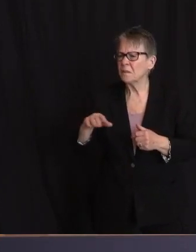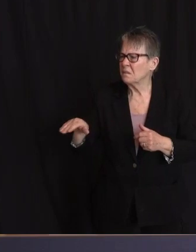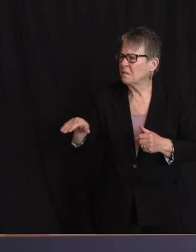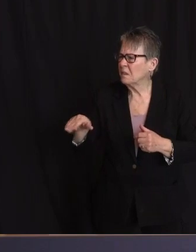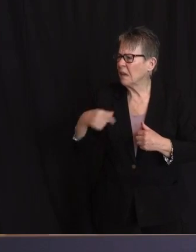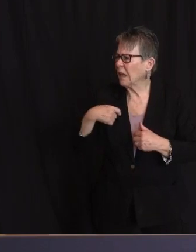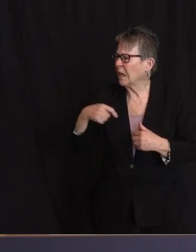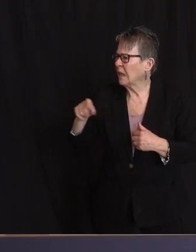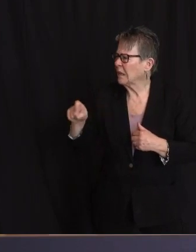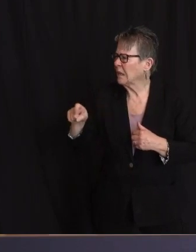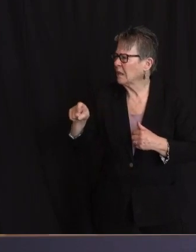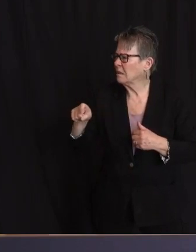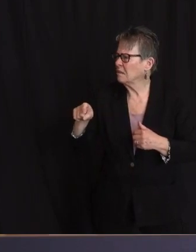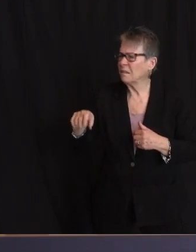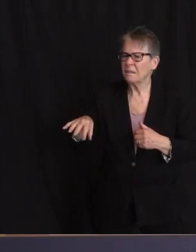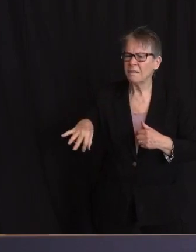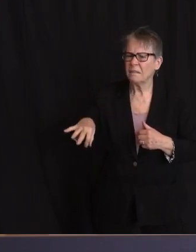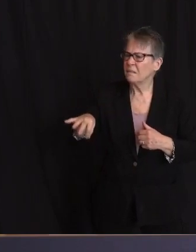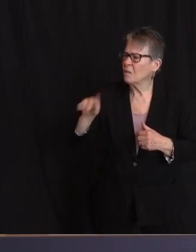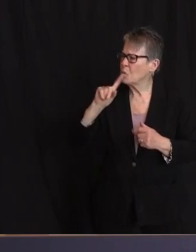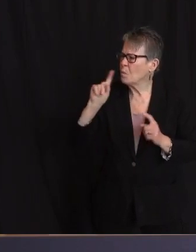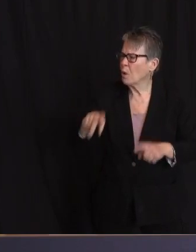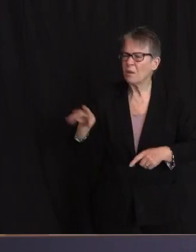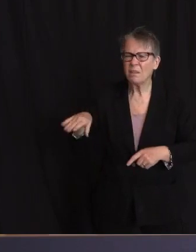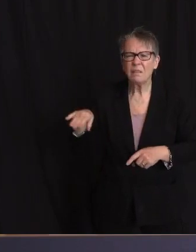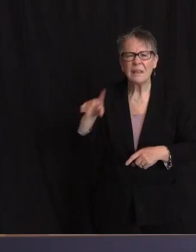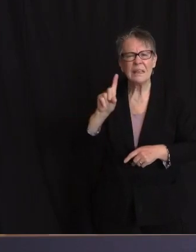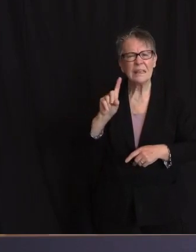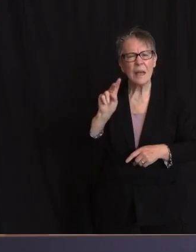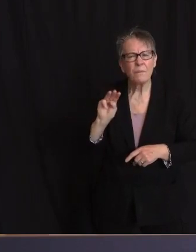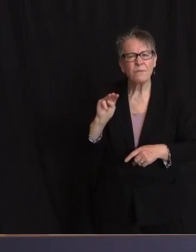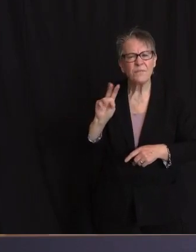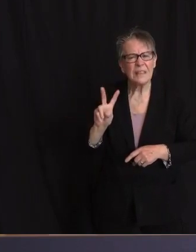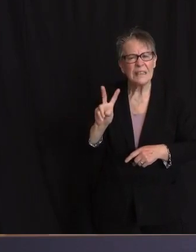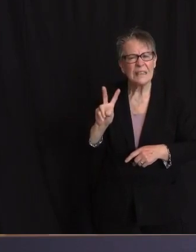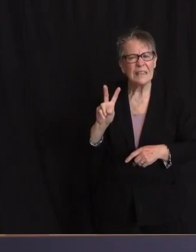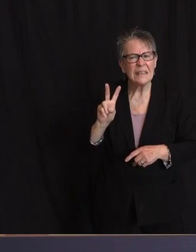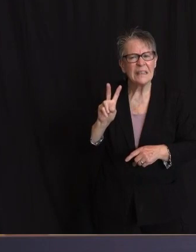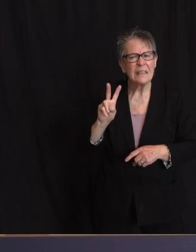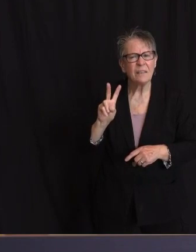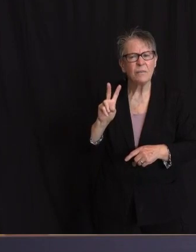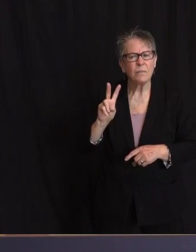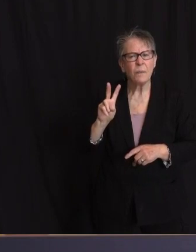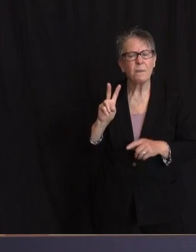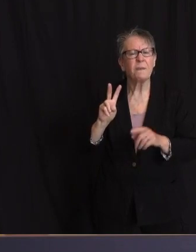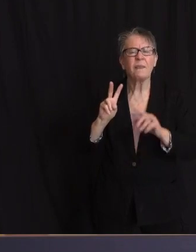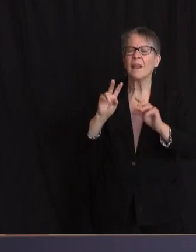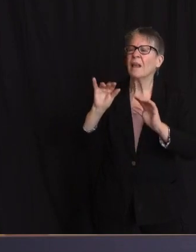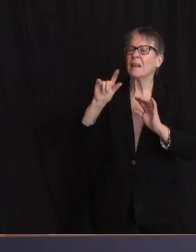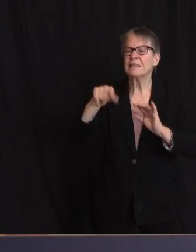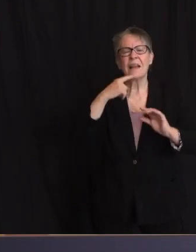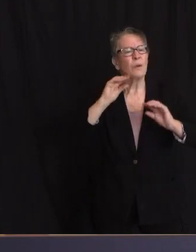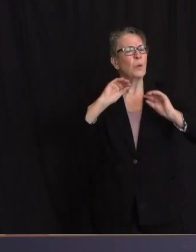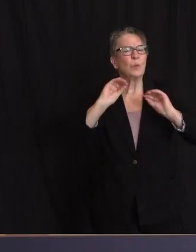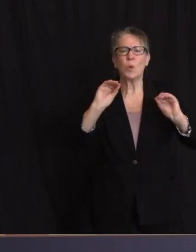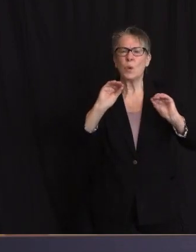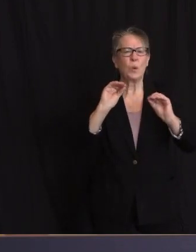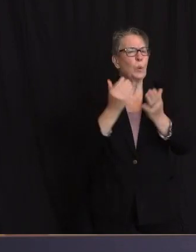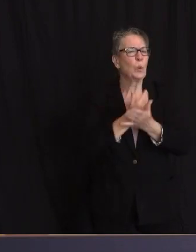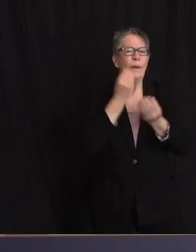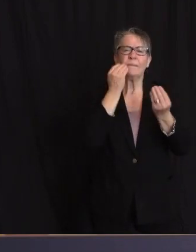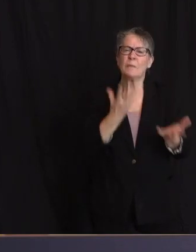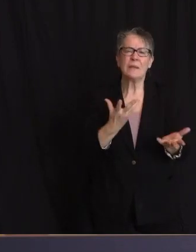about that. We don't have any news to break right now, but we'll come back to you. I just got a note coming here, literally walking in, that we should